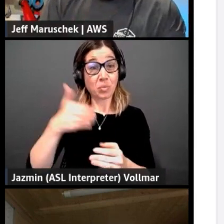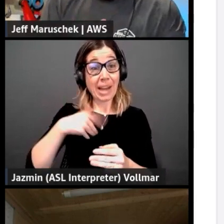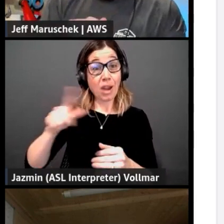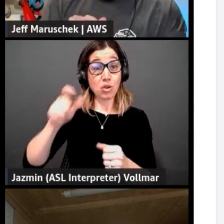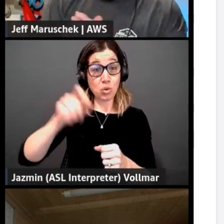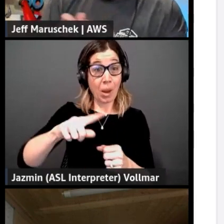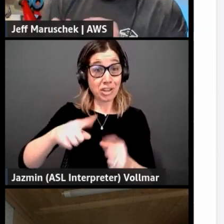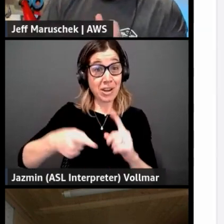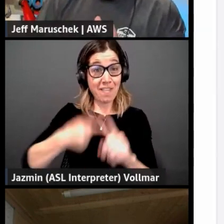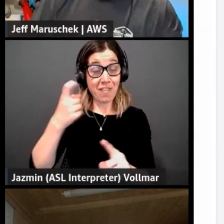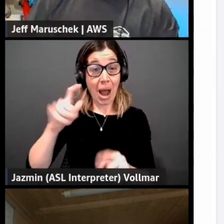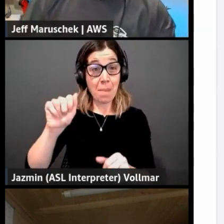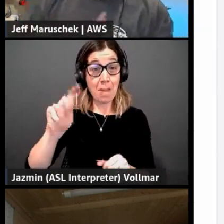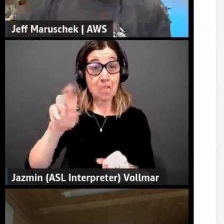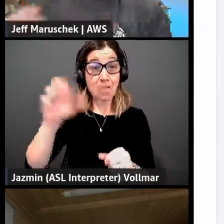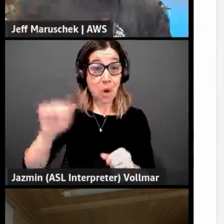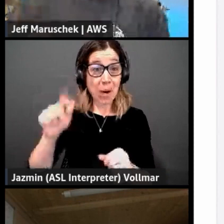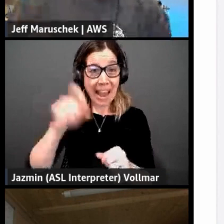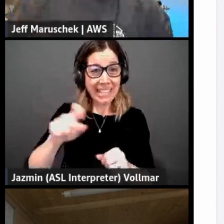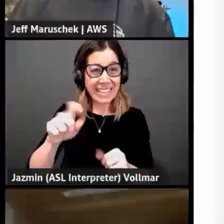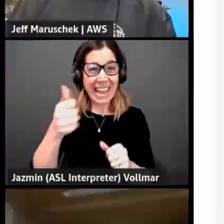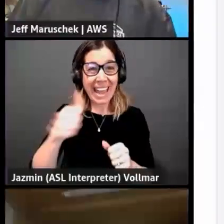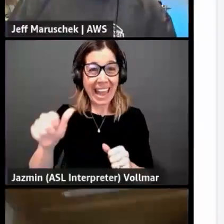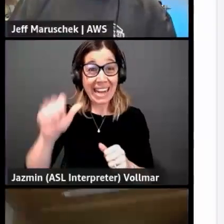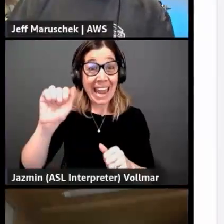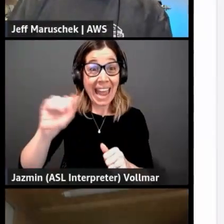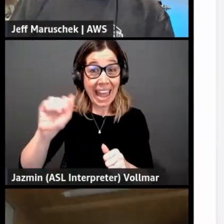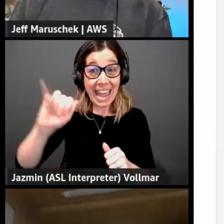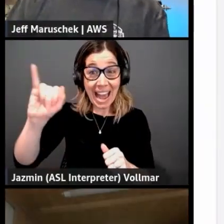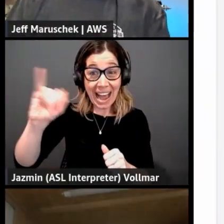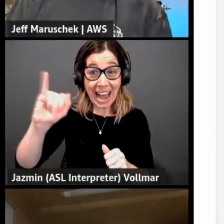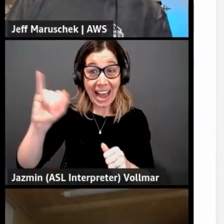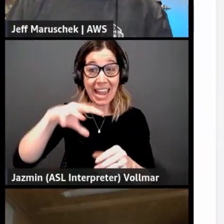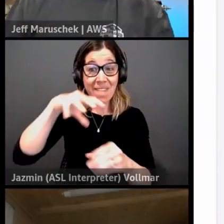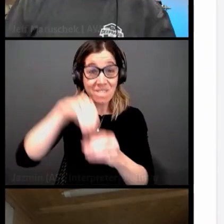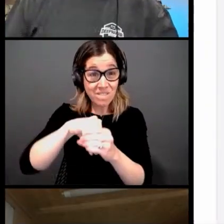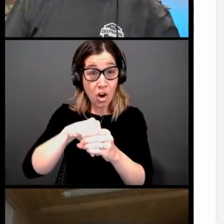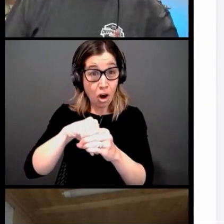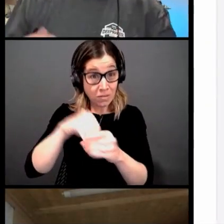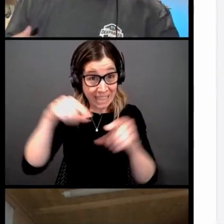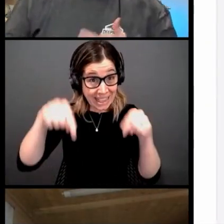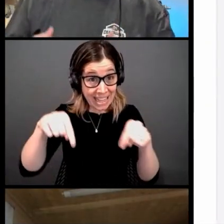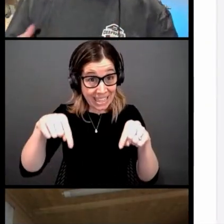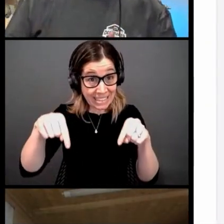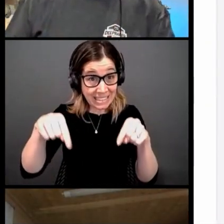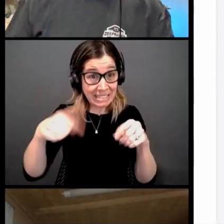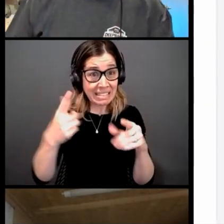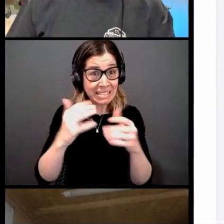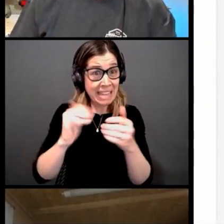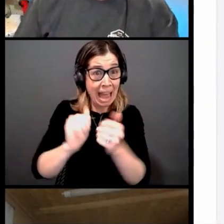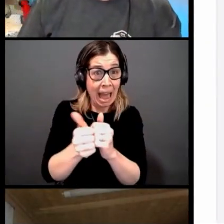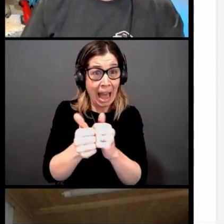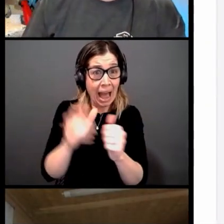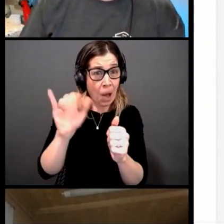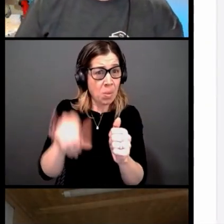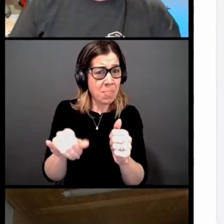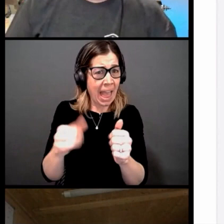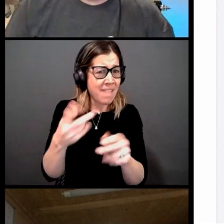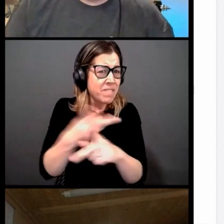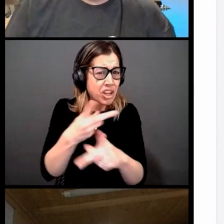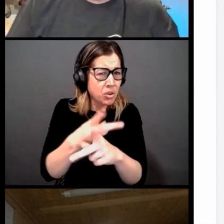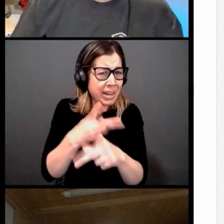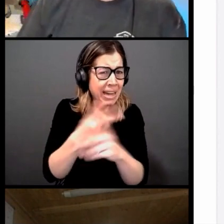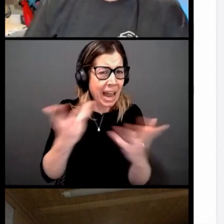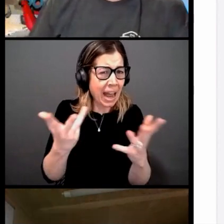from Anar asking, is there any AI involved in this? How is it figuring this stuff out?